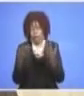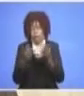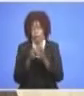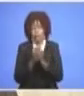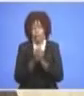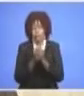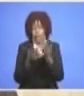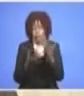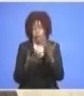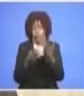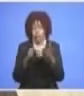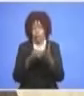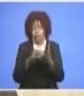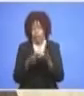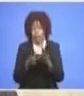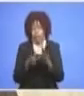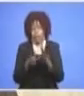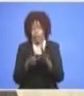And burn means this.